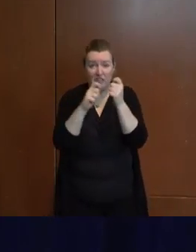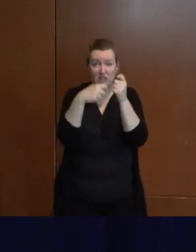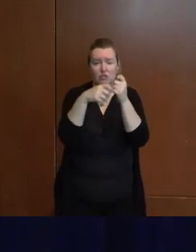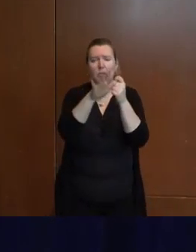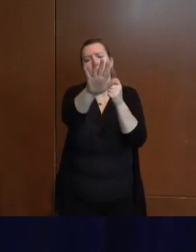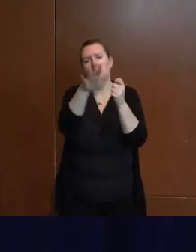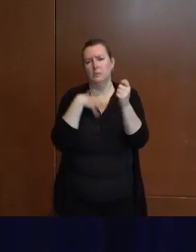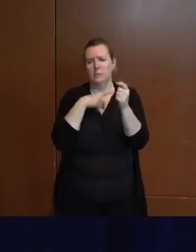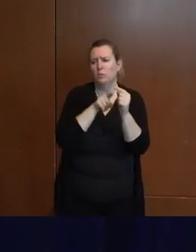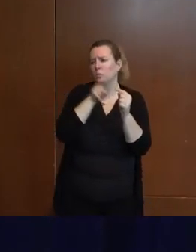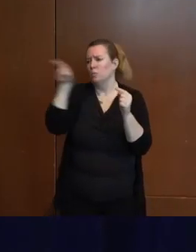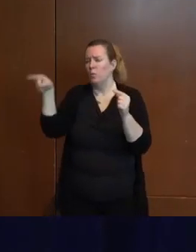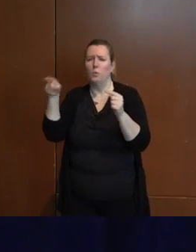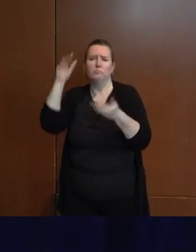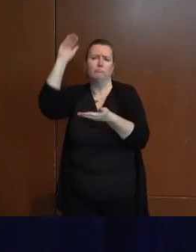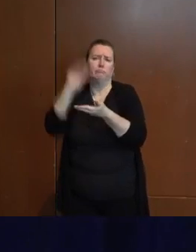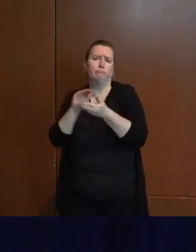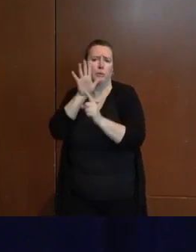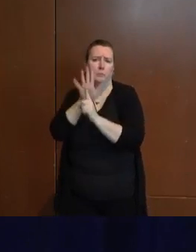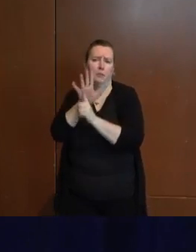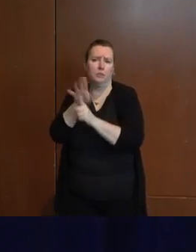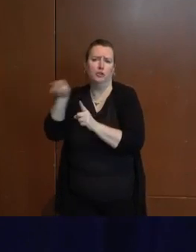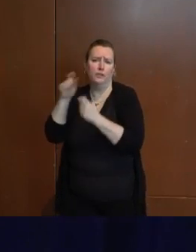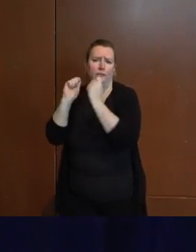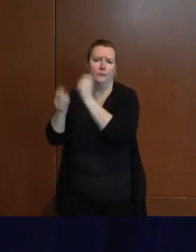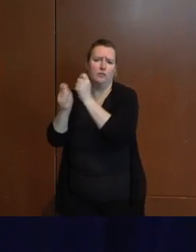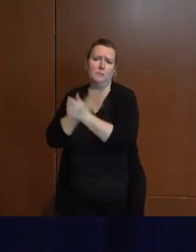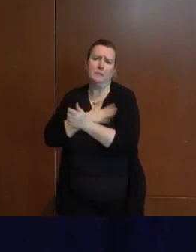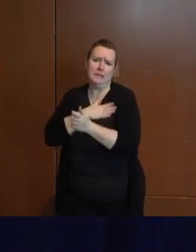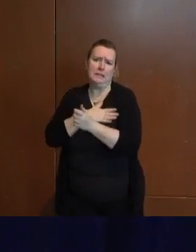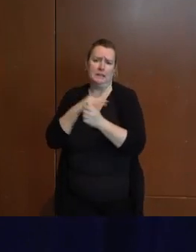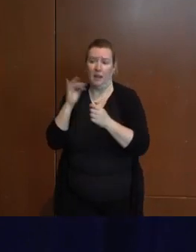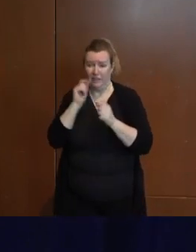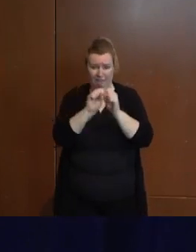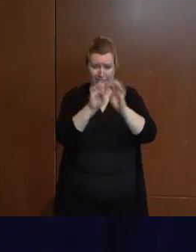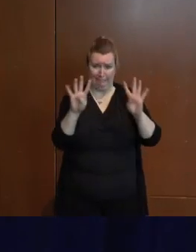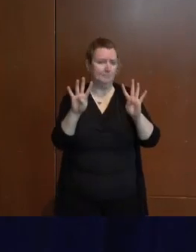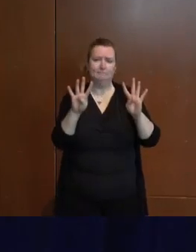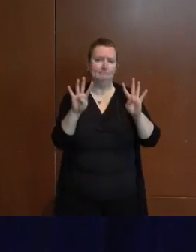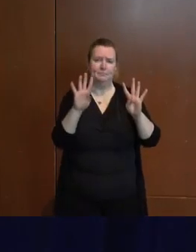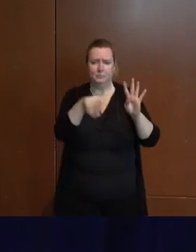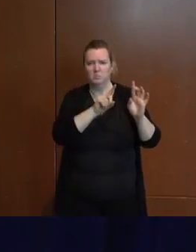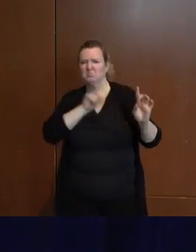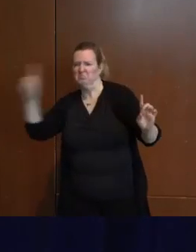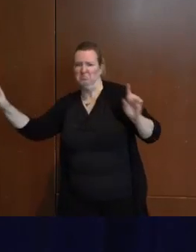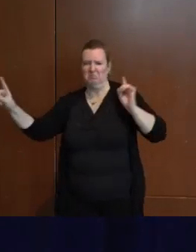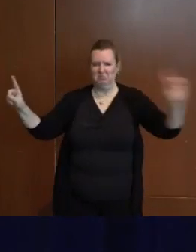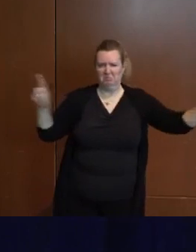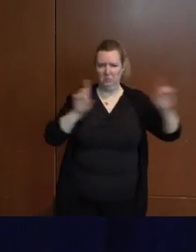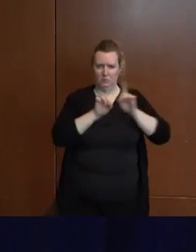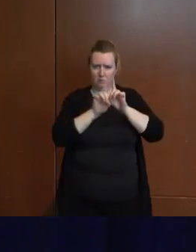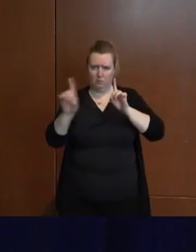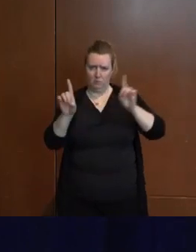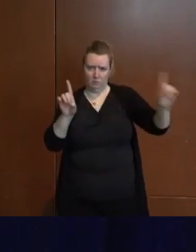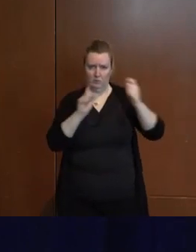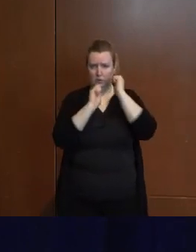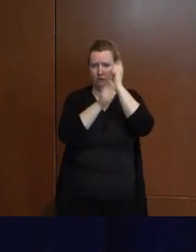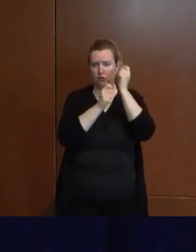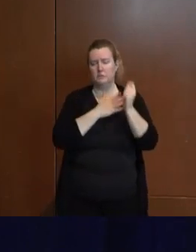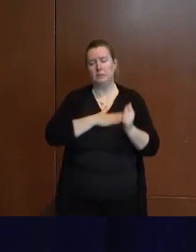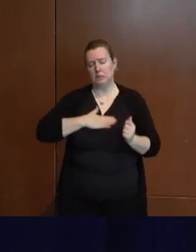please spread out to at least the required 6-foot social distance. Conveniently, this is the typical length of a fishing